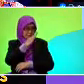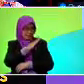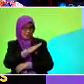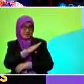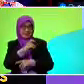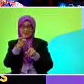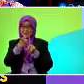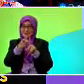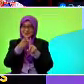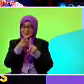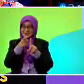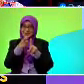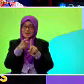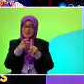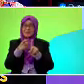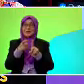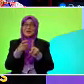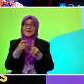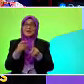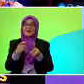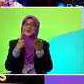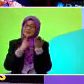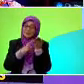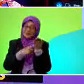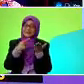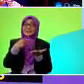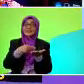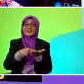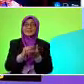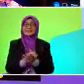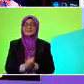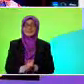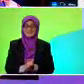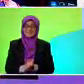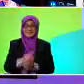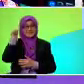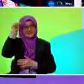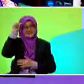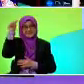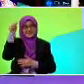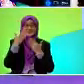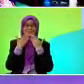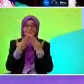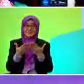in the next episode. Inshallah, I see you in DidikTV KPM. All right, Assalamualaikum.